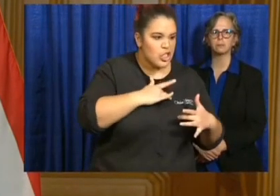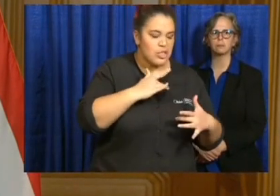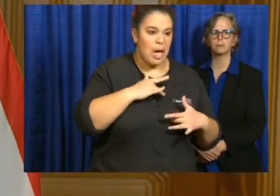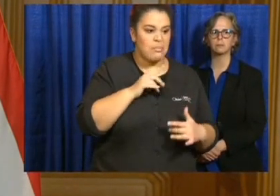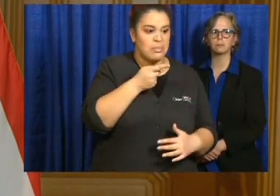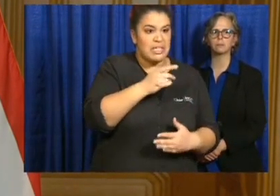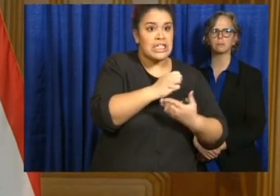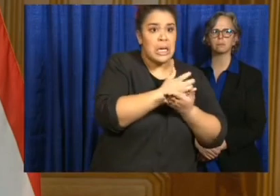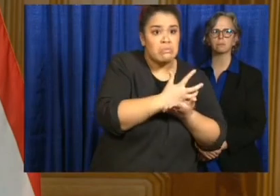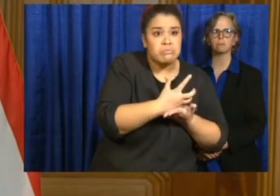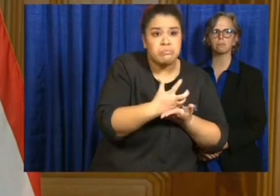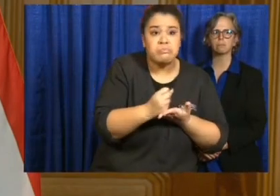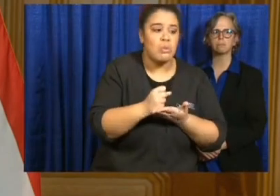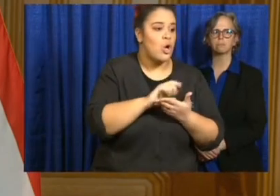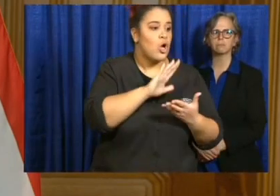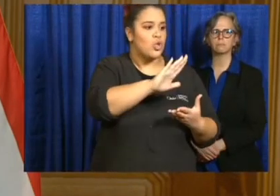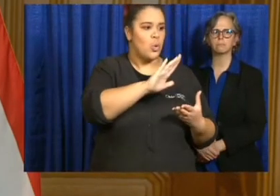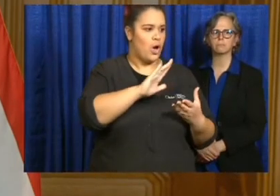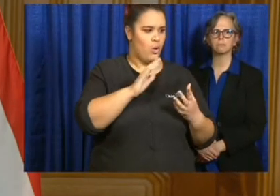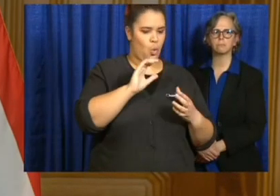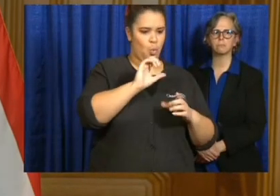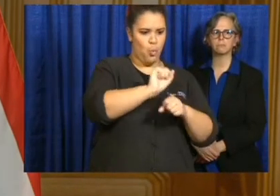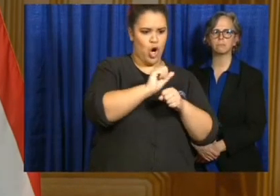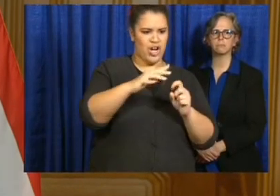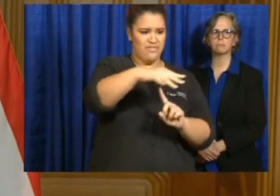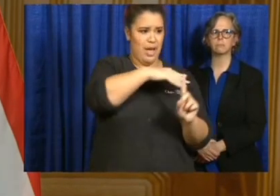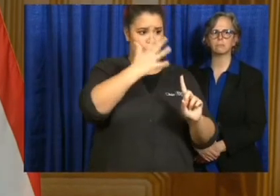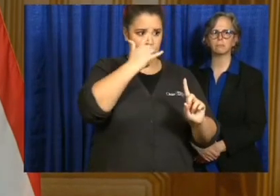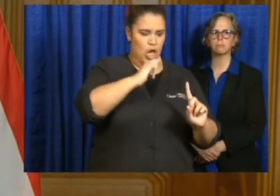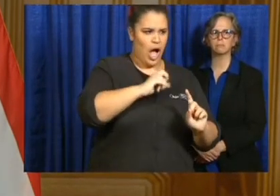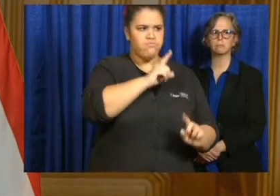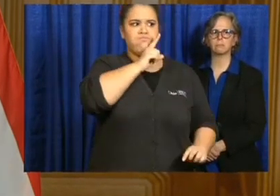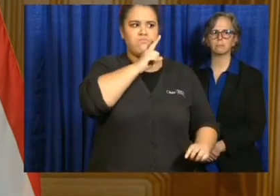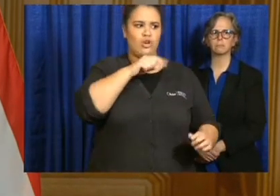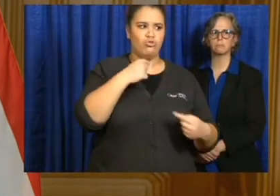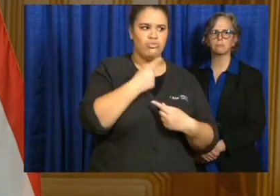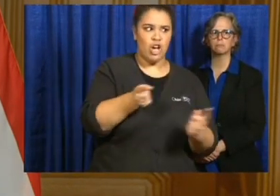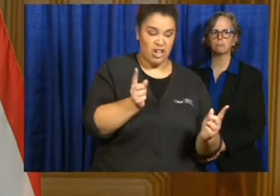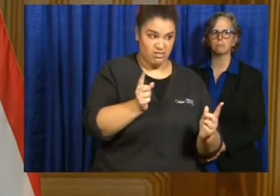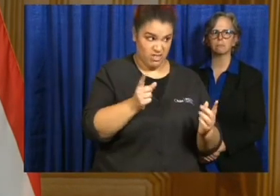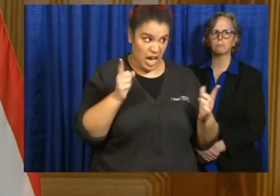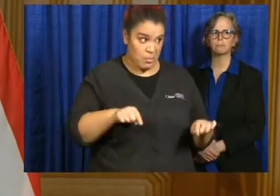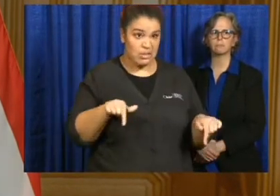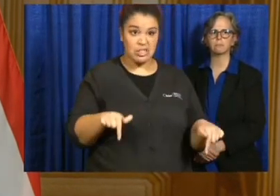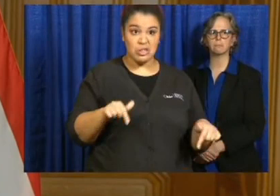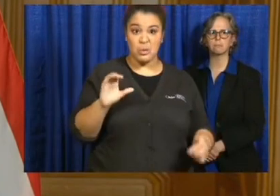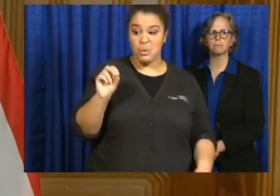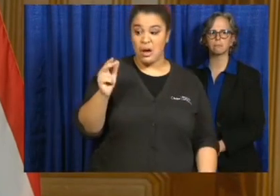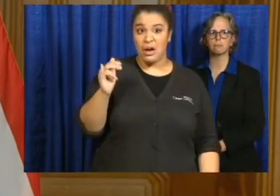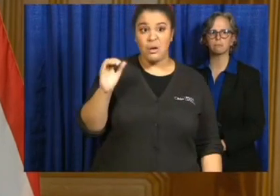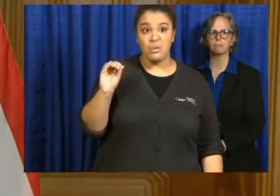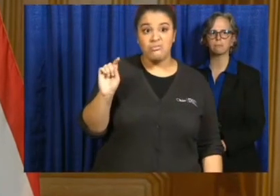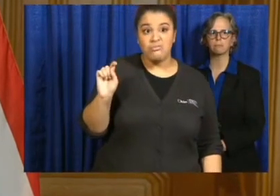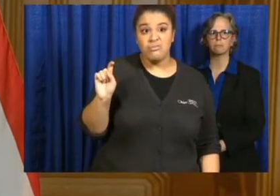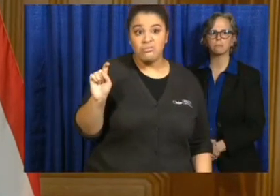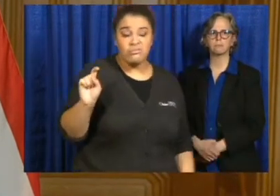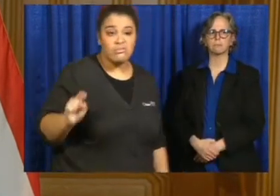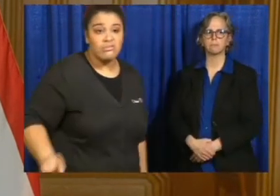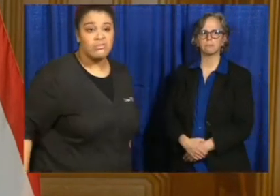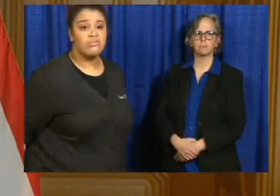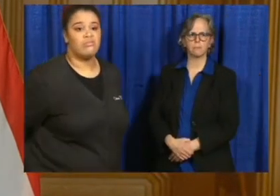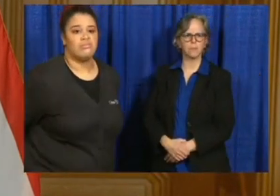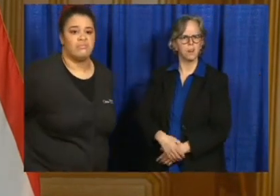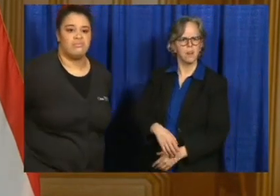things going on like that in Ohio? I'm not aware of that. I mean, we've been, as you know, pretty transparent about this.